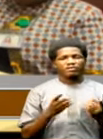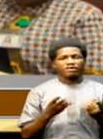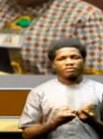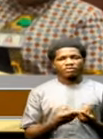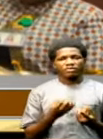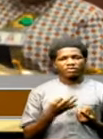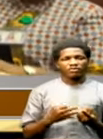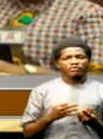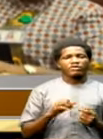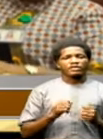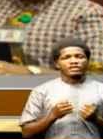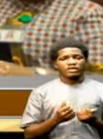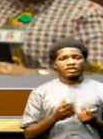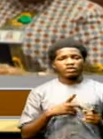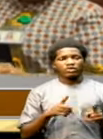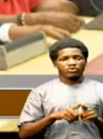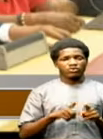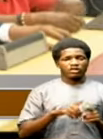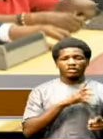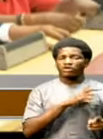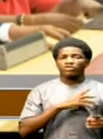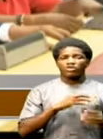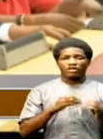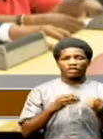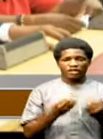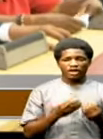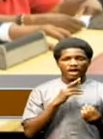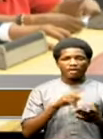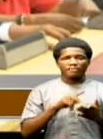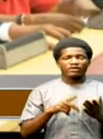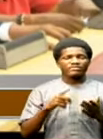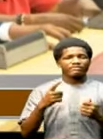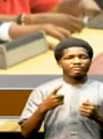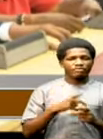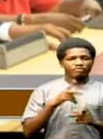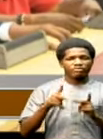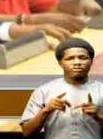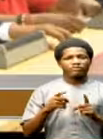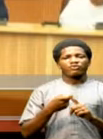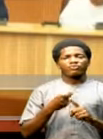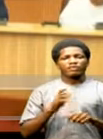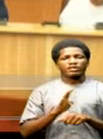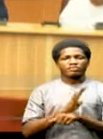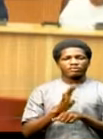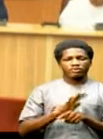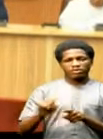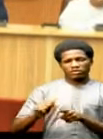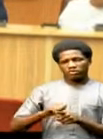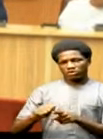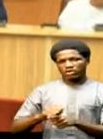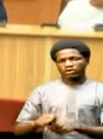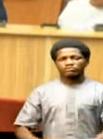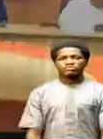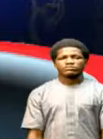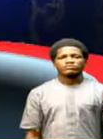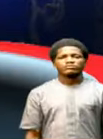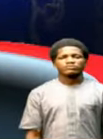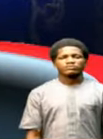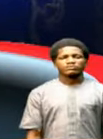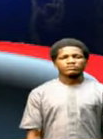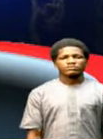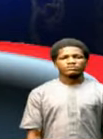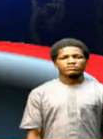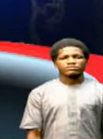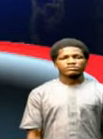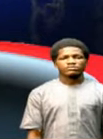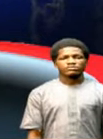the civil organization, are among the first batch of the entrepreneurship training. Hamad Jabani, NTA News.